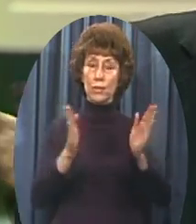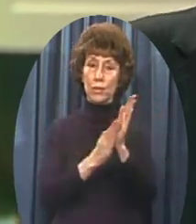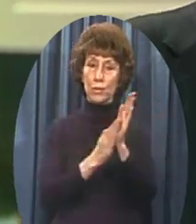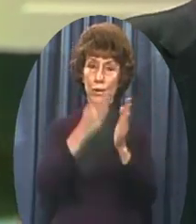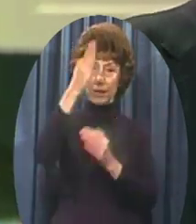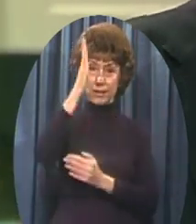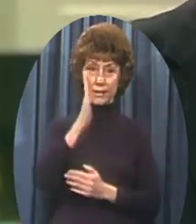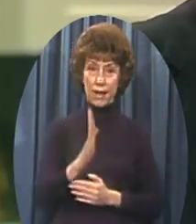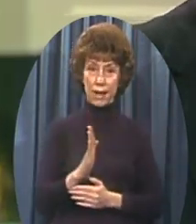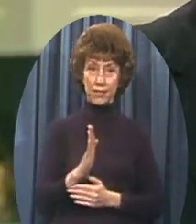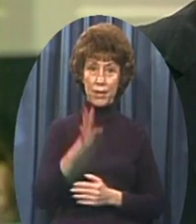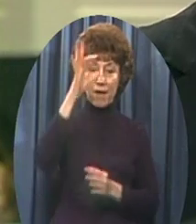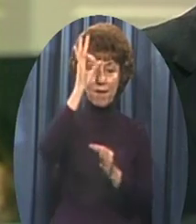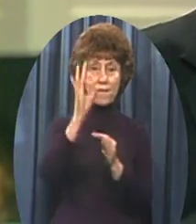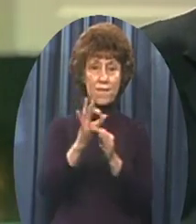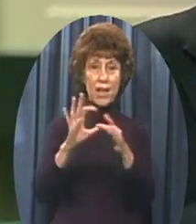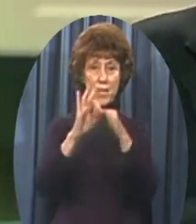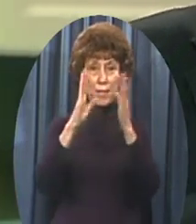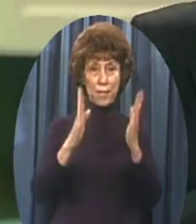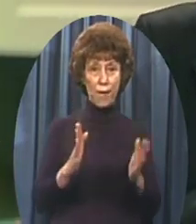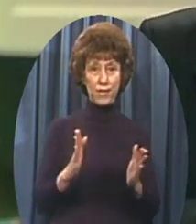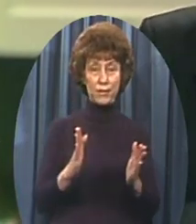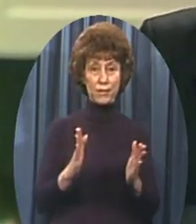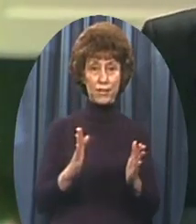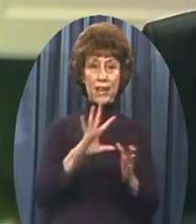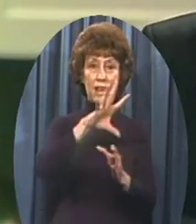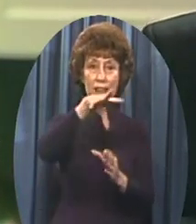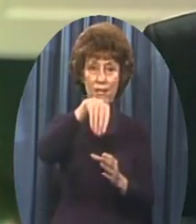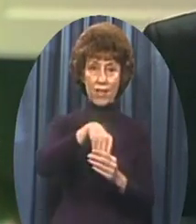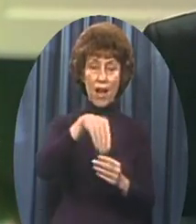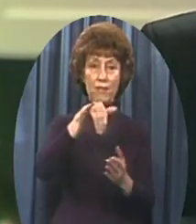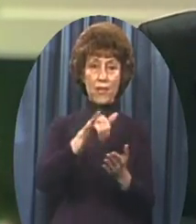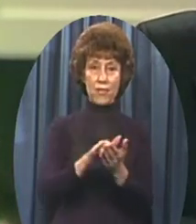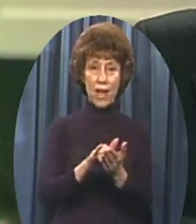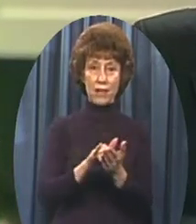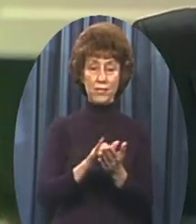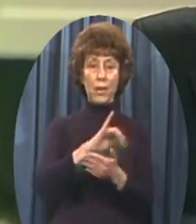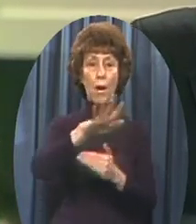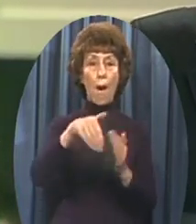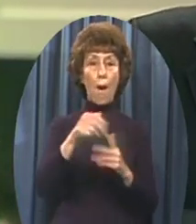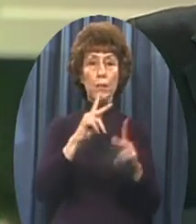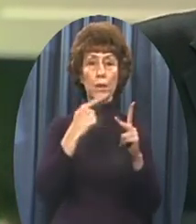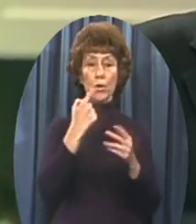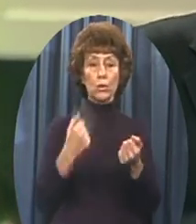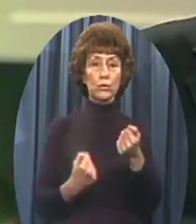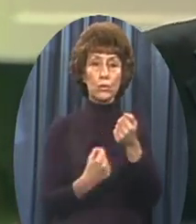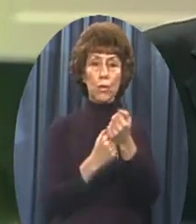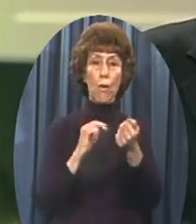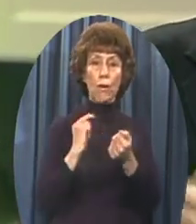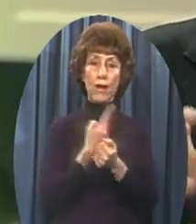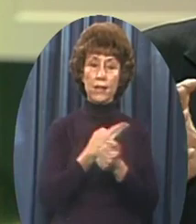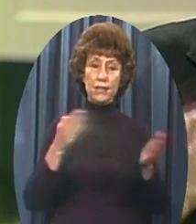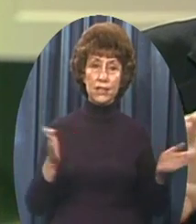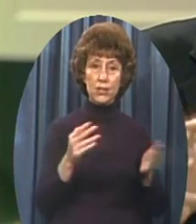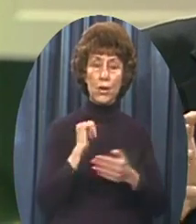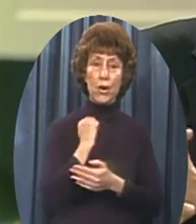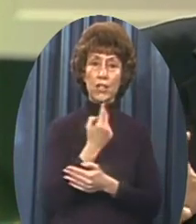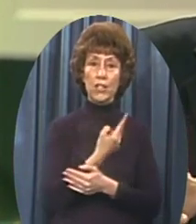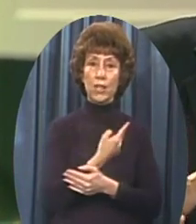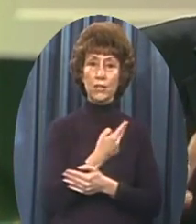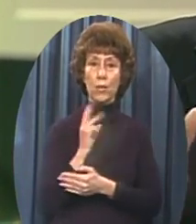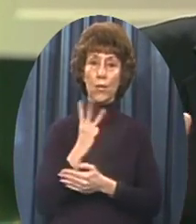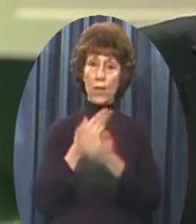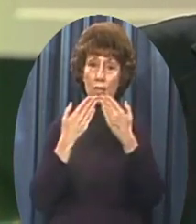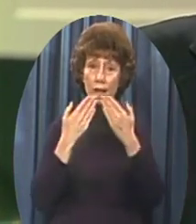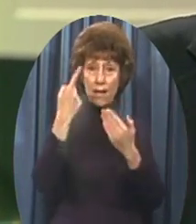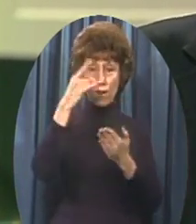You faith partners have had a part in that. Your prayers have meant much, all of you who stood with us. But things have begun to happen, and I really do